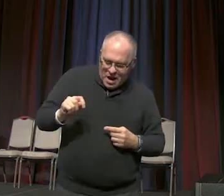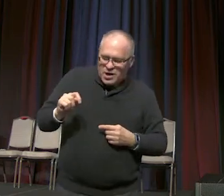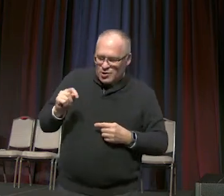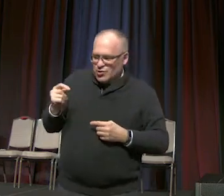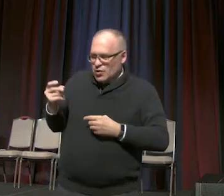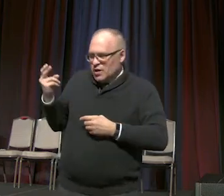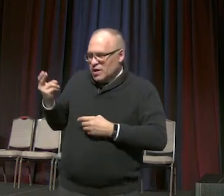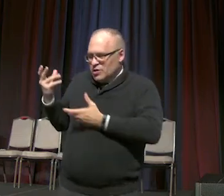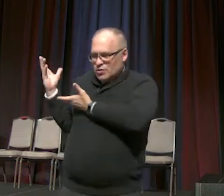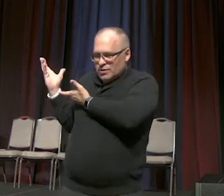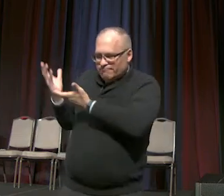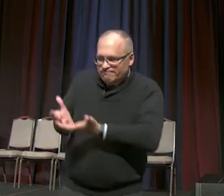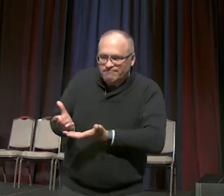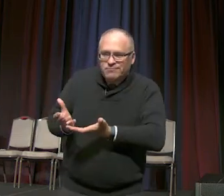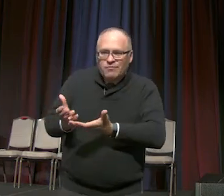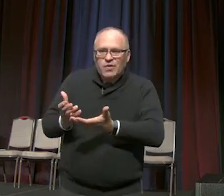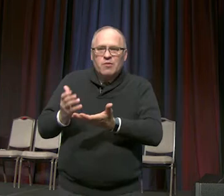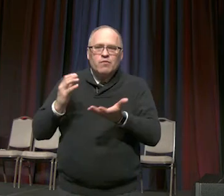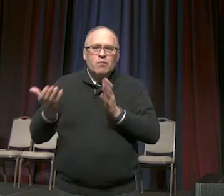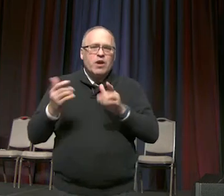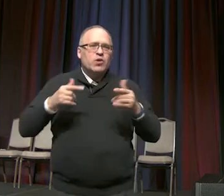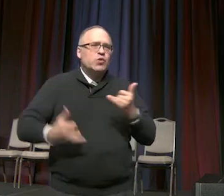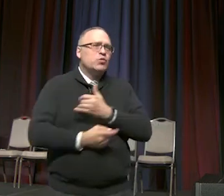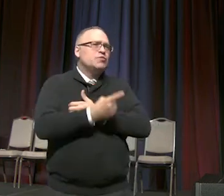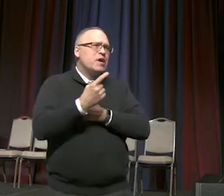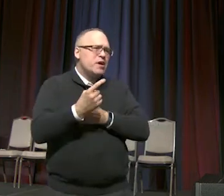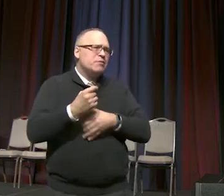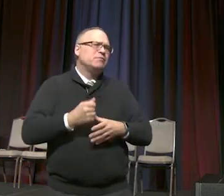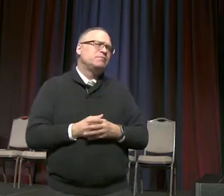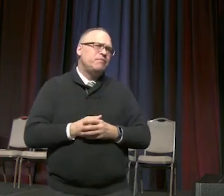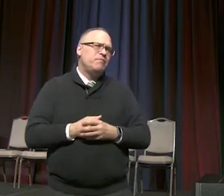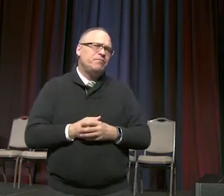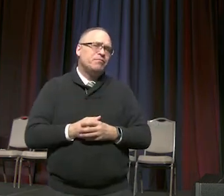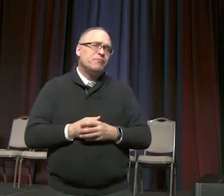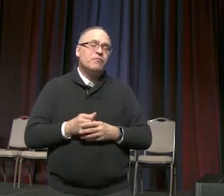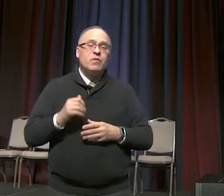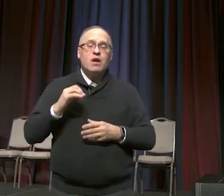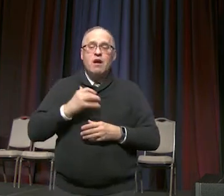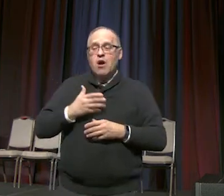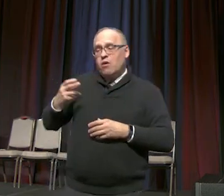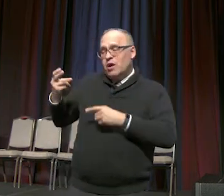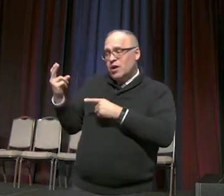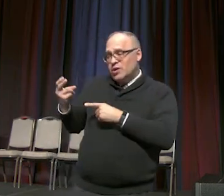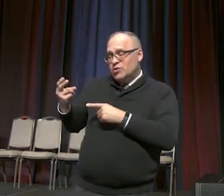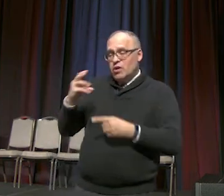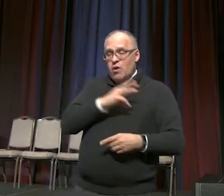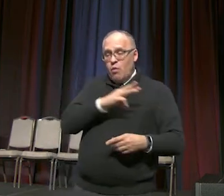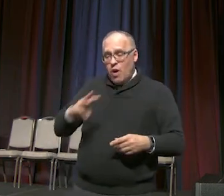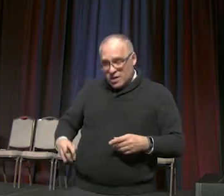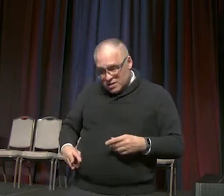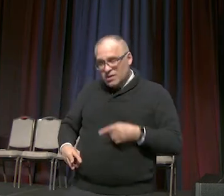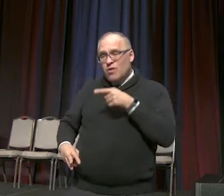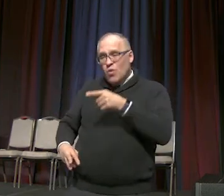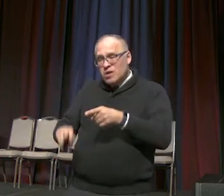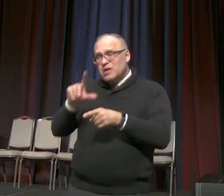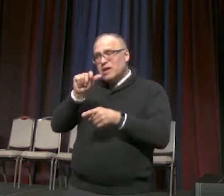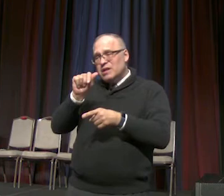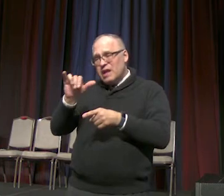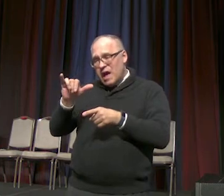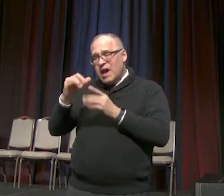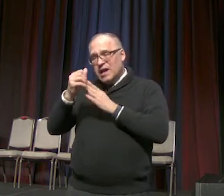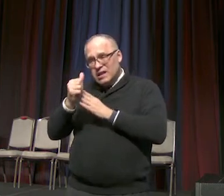our present practice. At our roots, Methodism was a lay-led